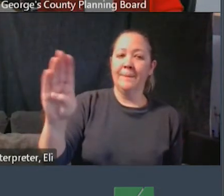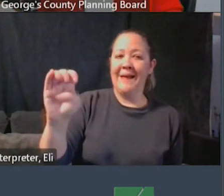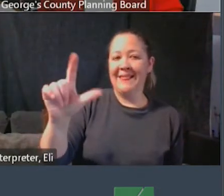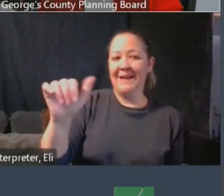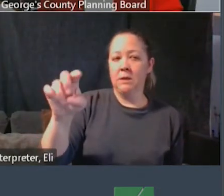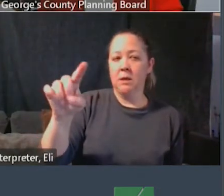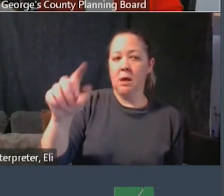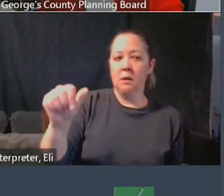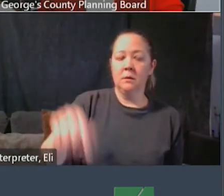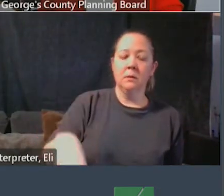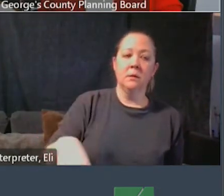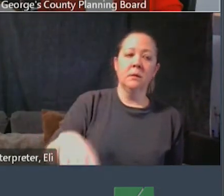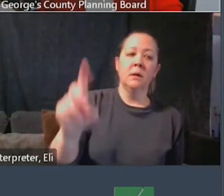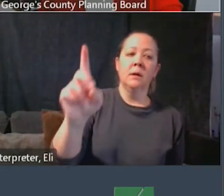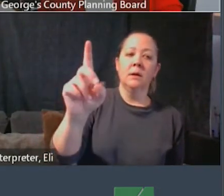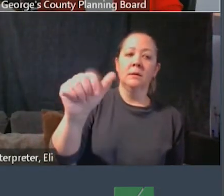Dahlia Shaywitz.